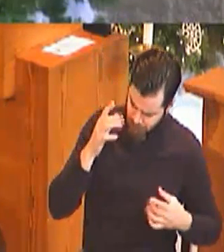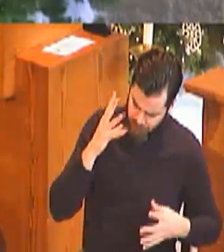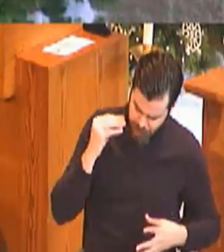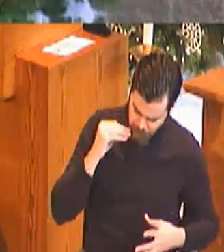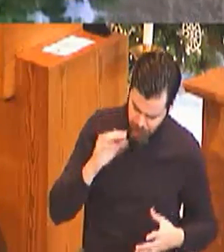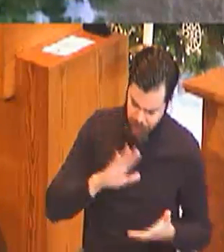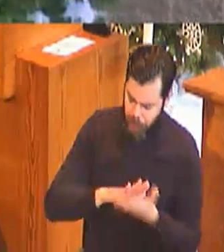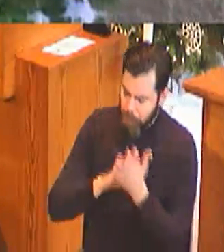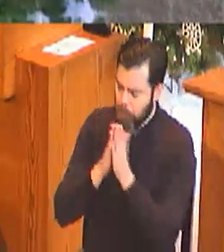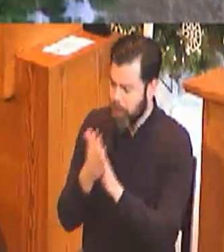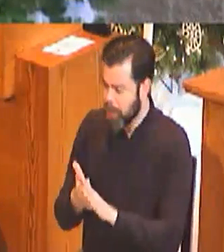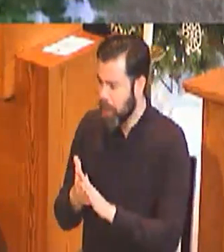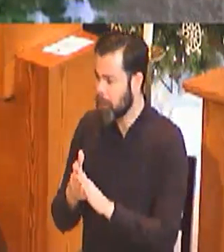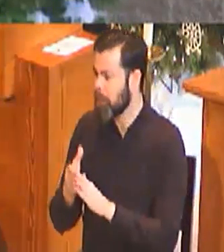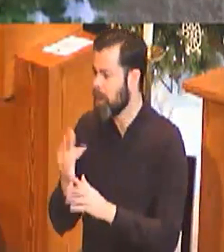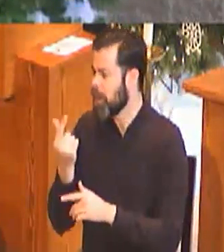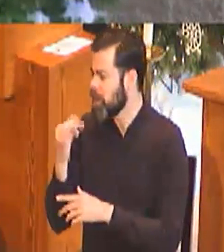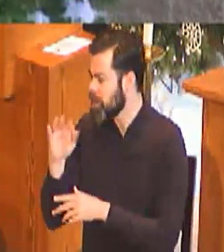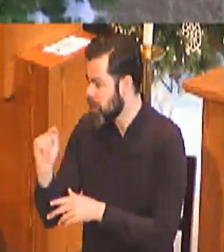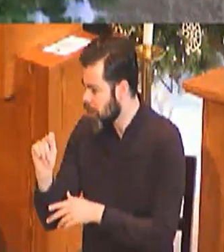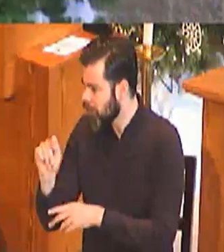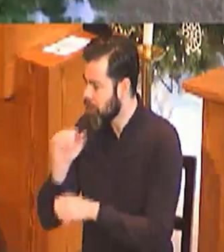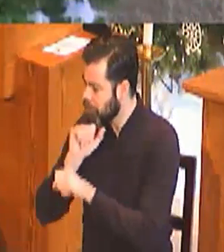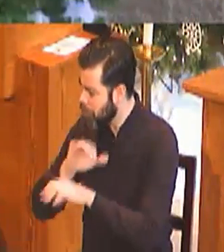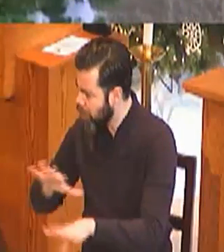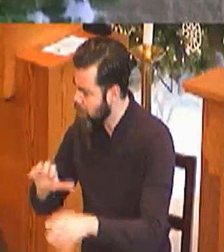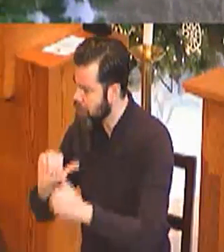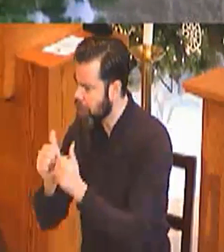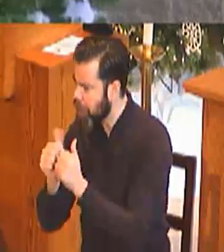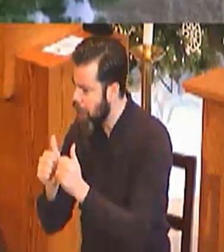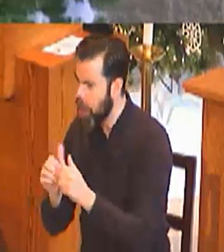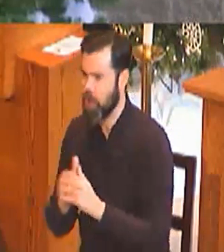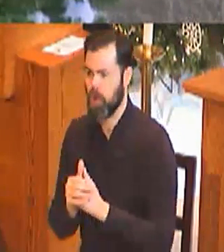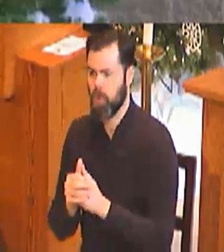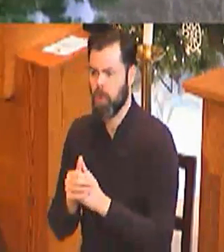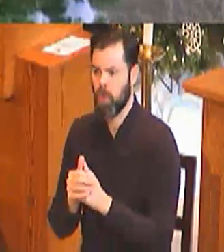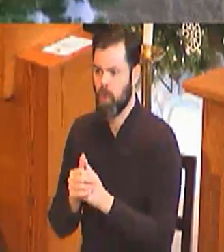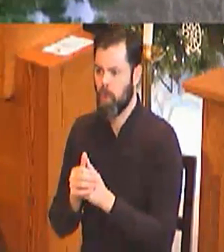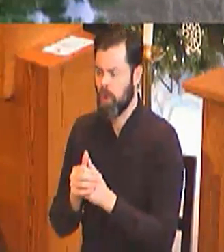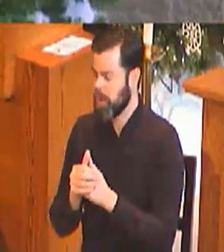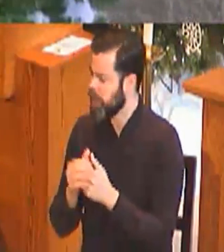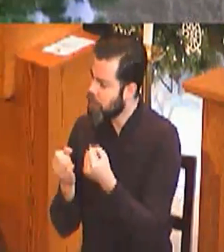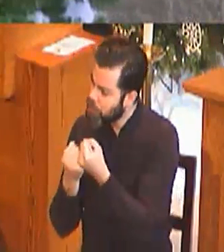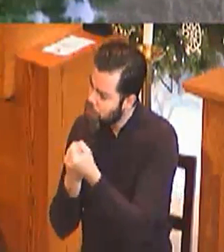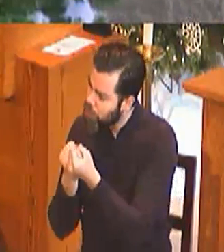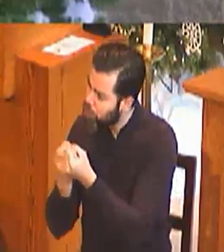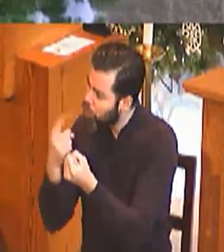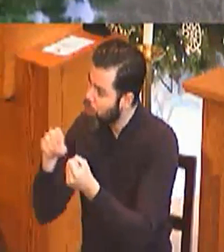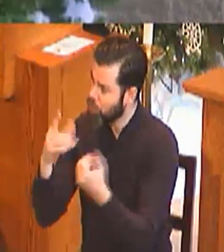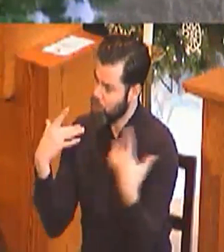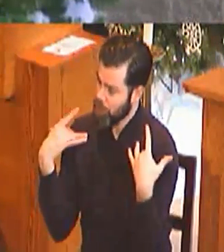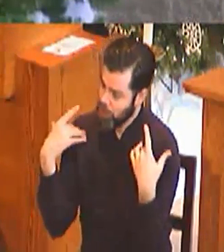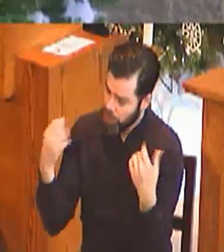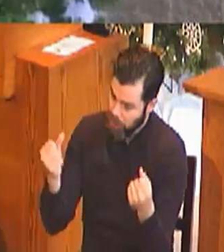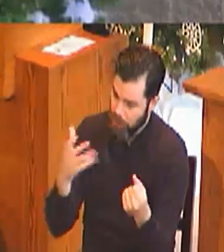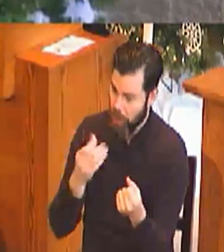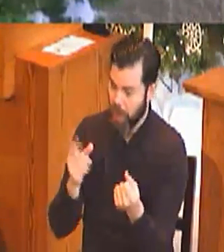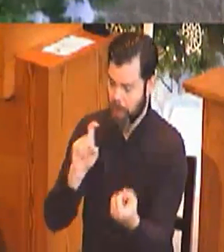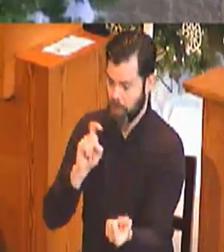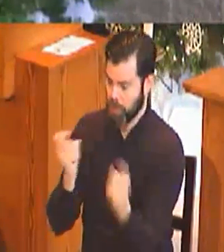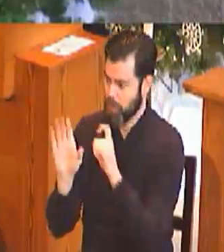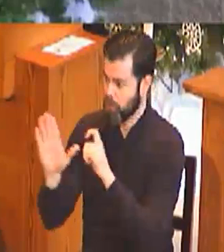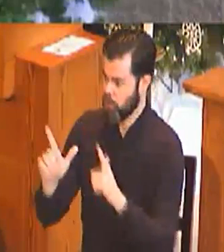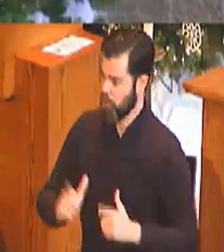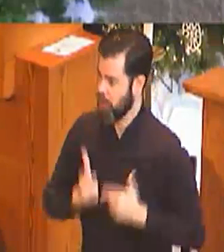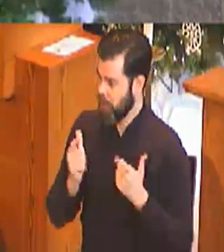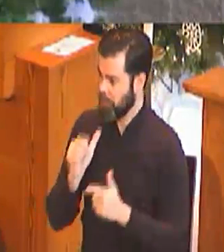blessings. This workshop will help support participants in the process of healing and transformation. So please don't miss